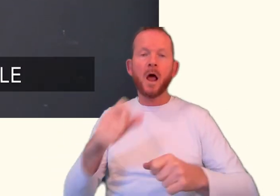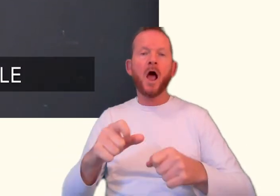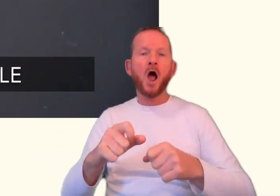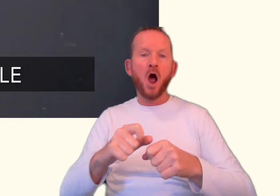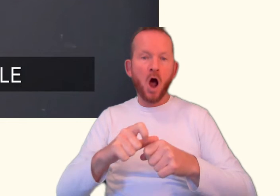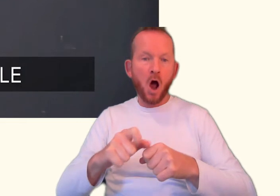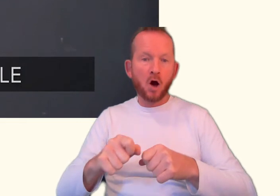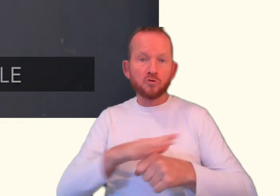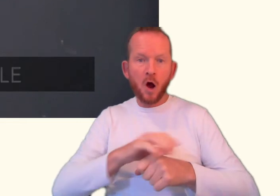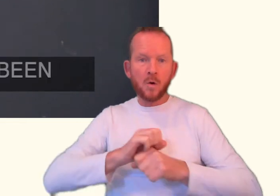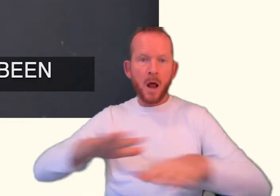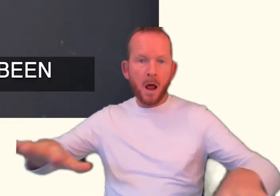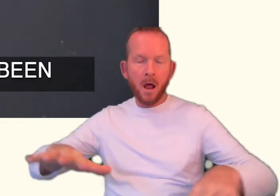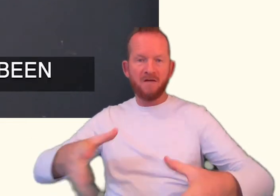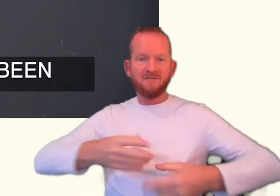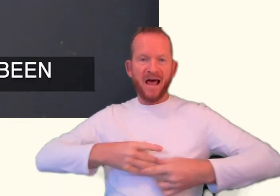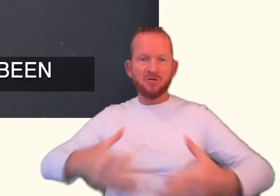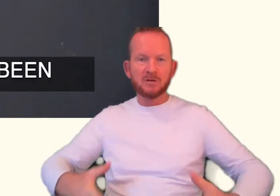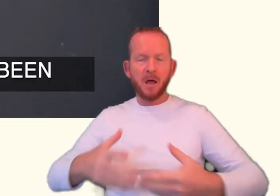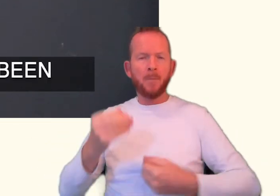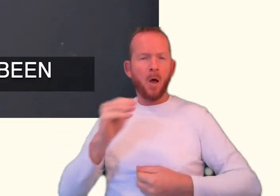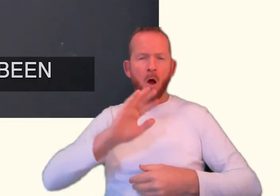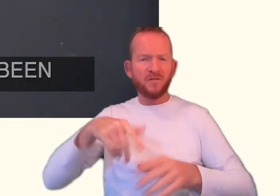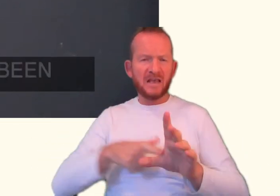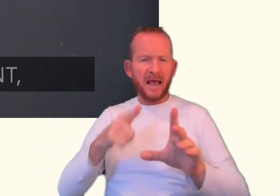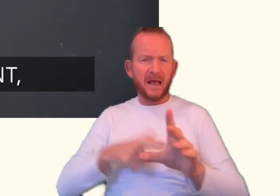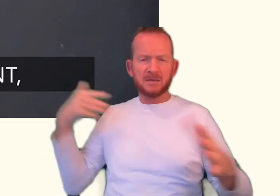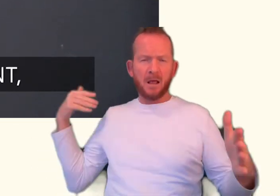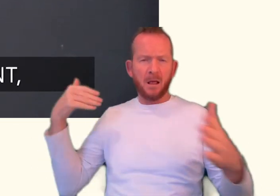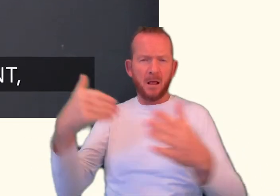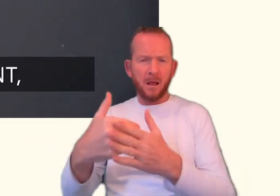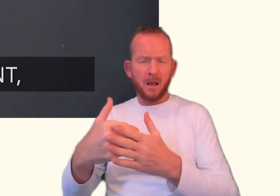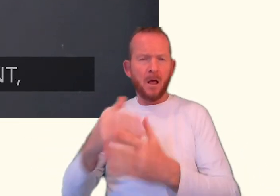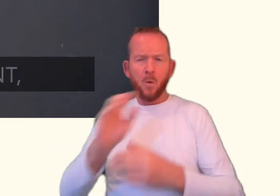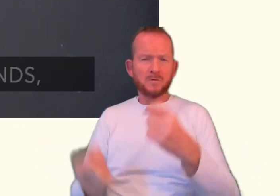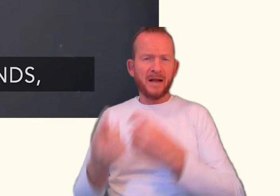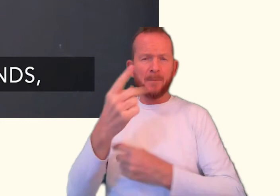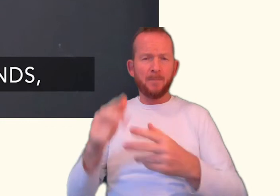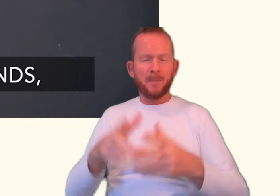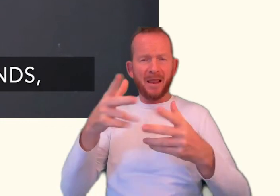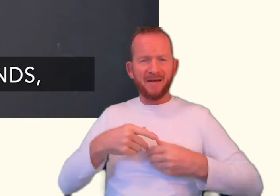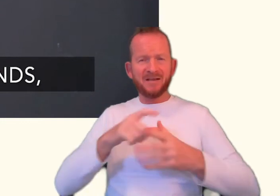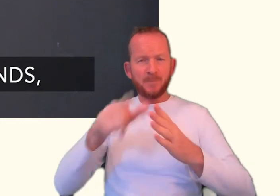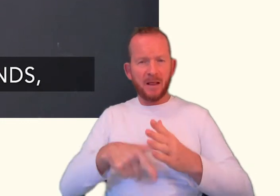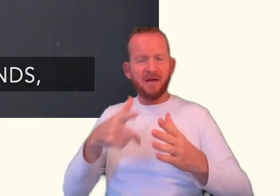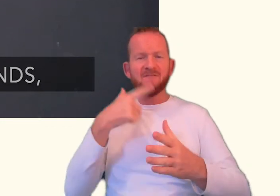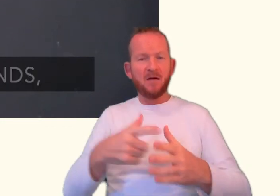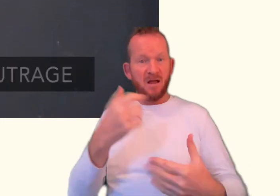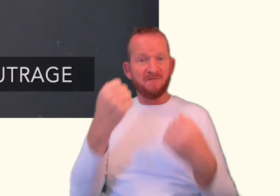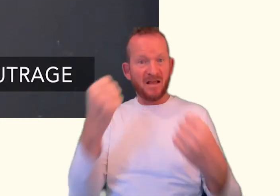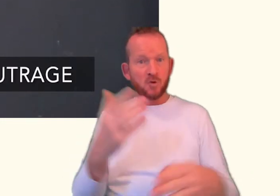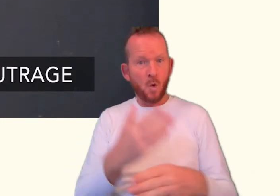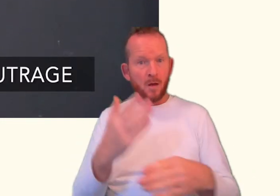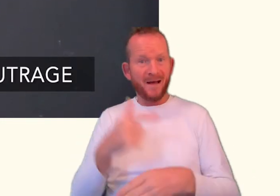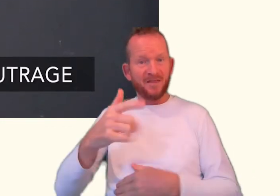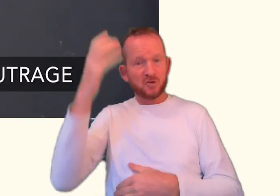happening with people who have disabilities and have been found fit to work by this government and have been dying in the thousands, and